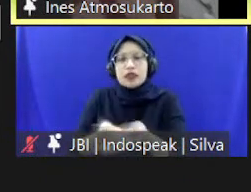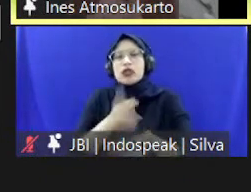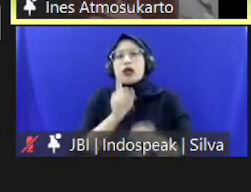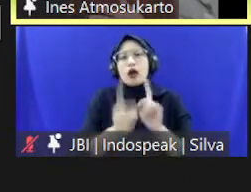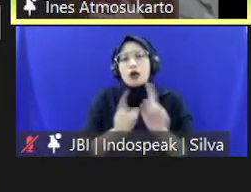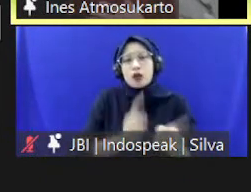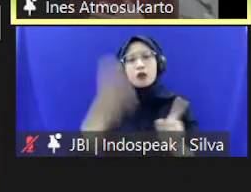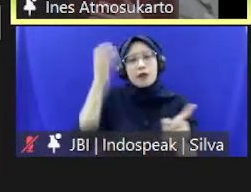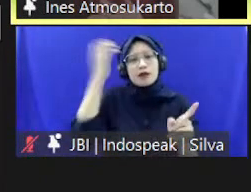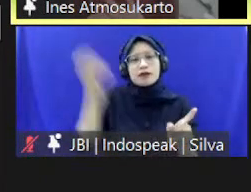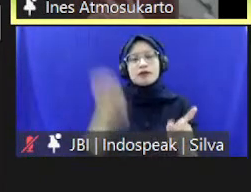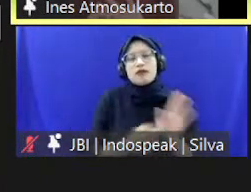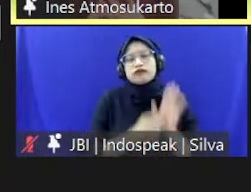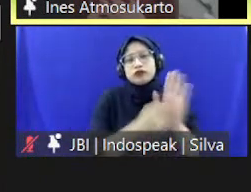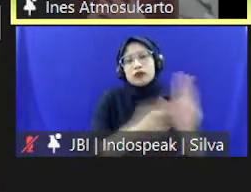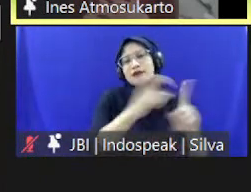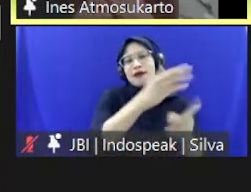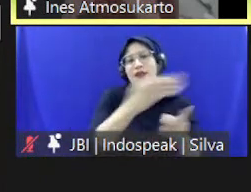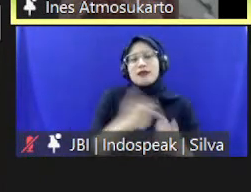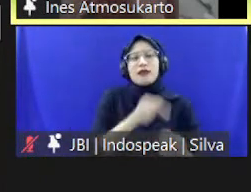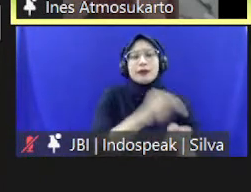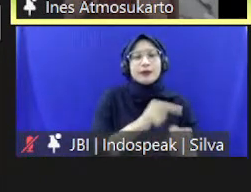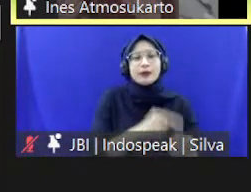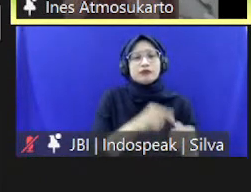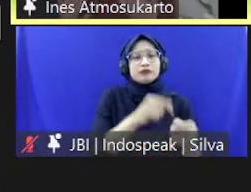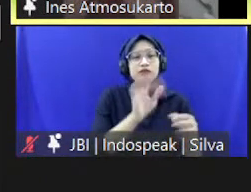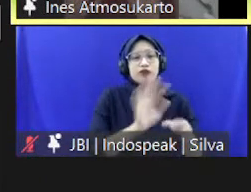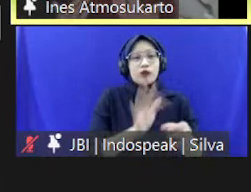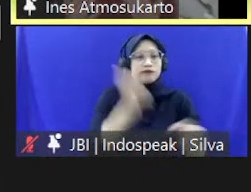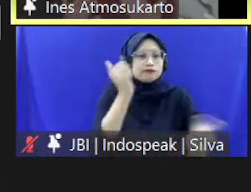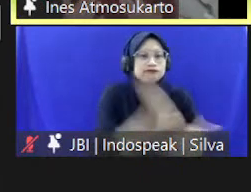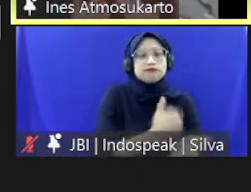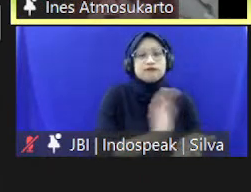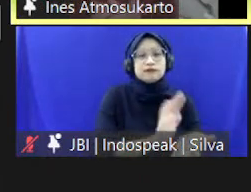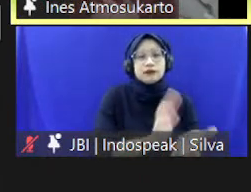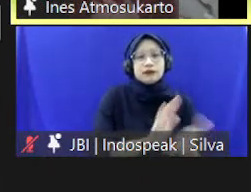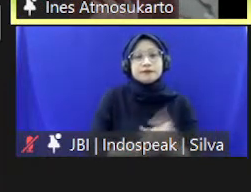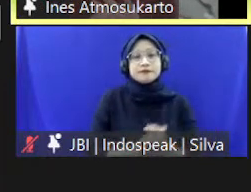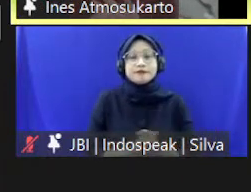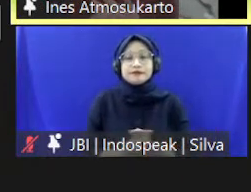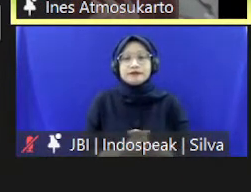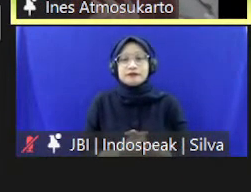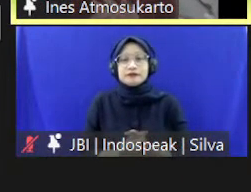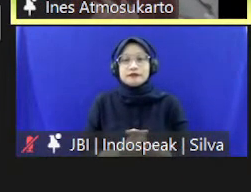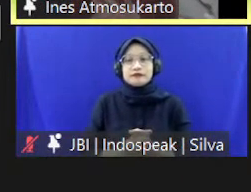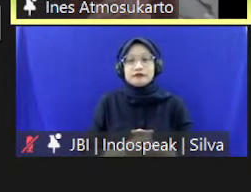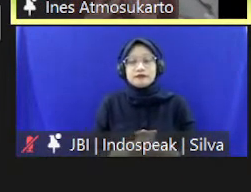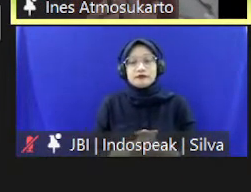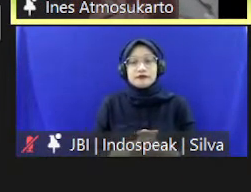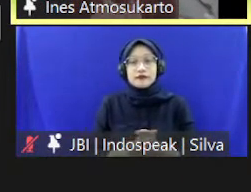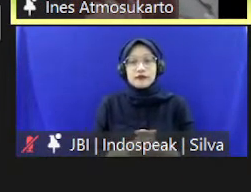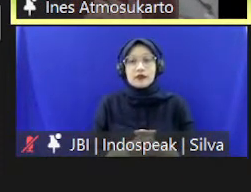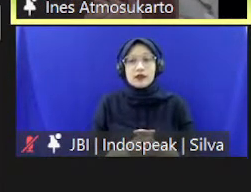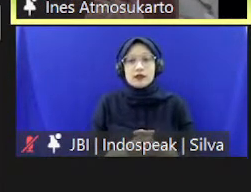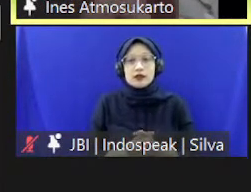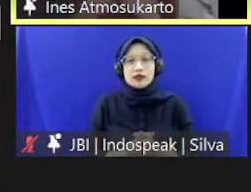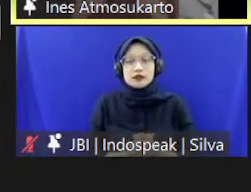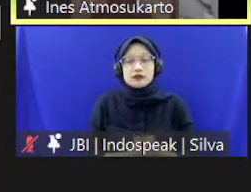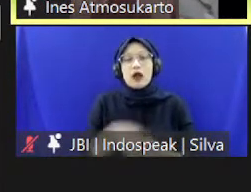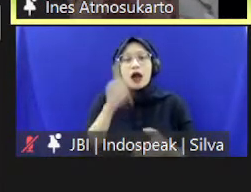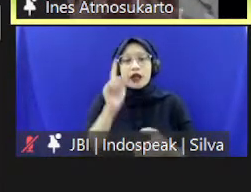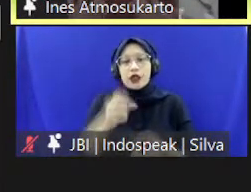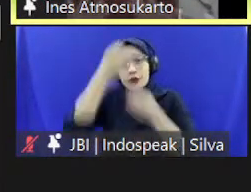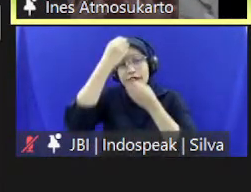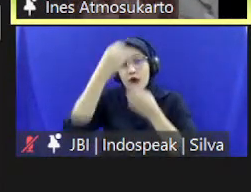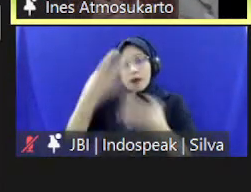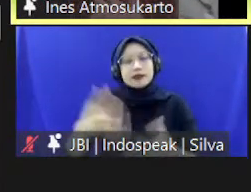this decentralized system has been real-time reporting of the accurate information, and